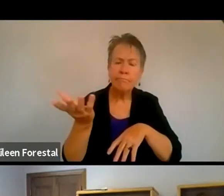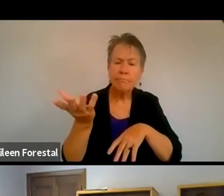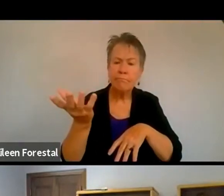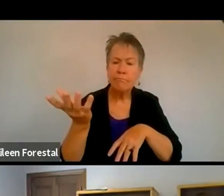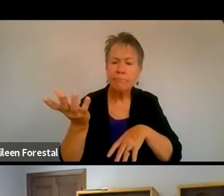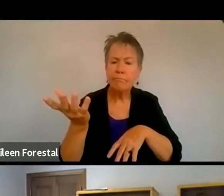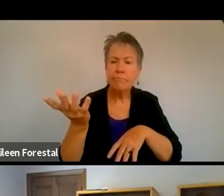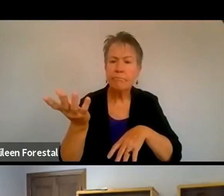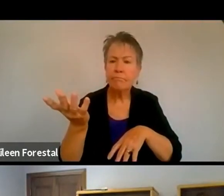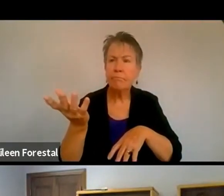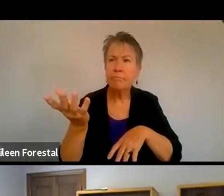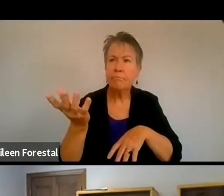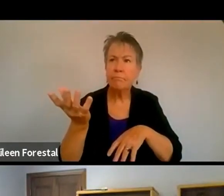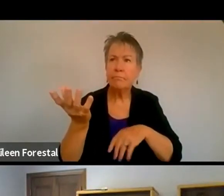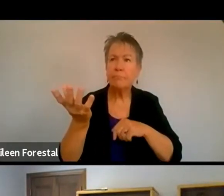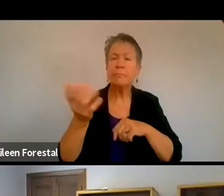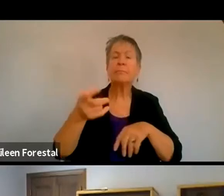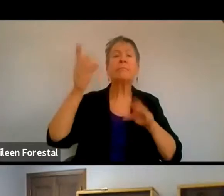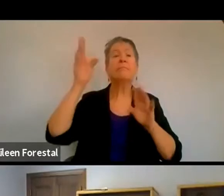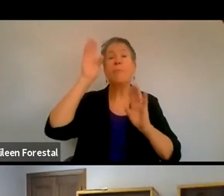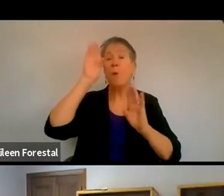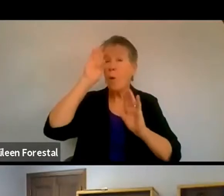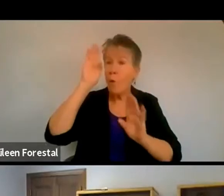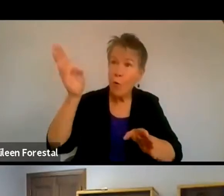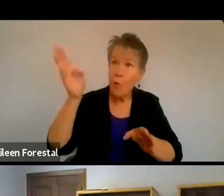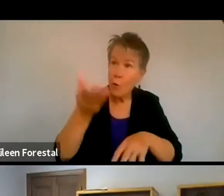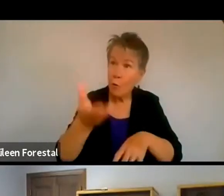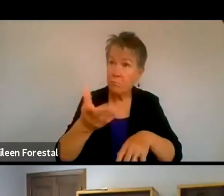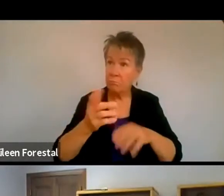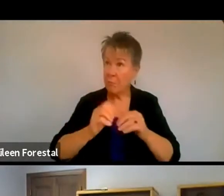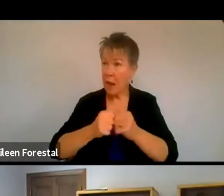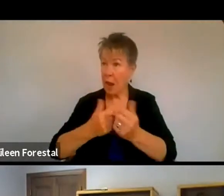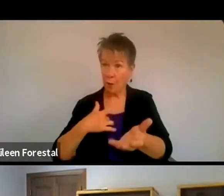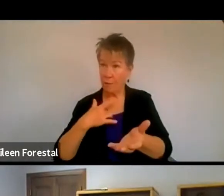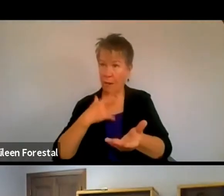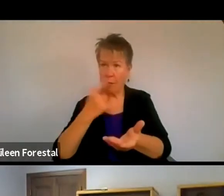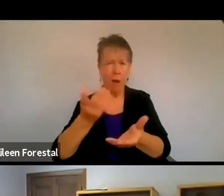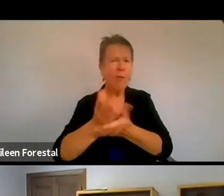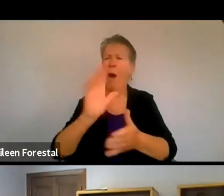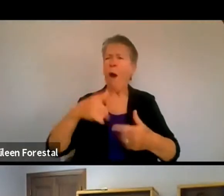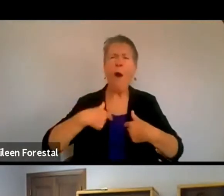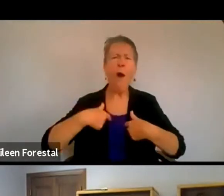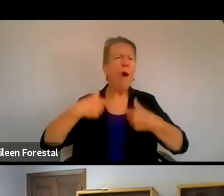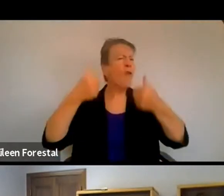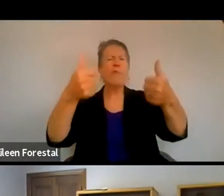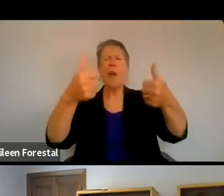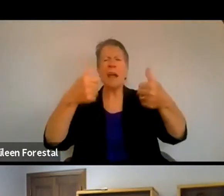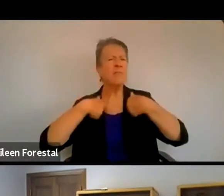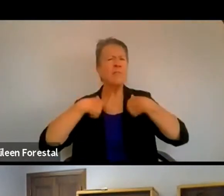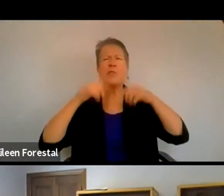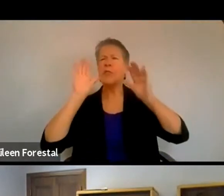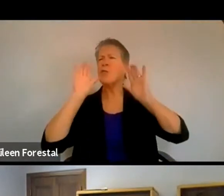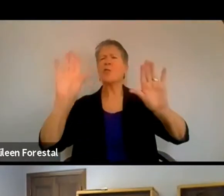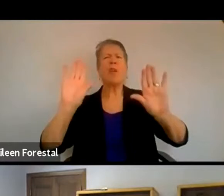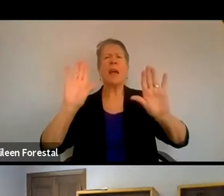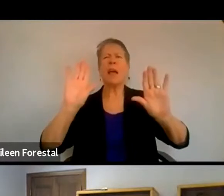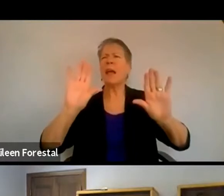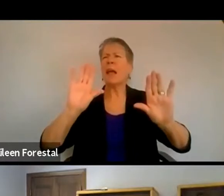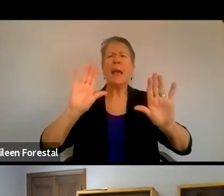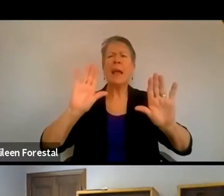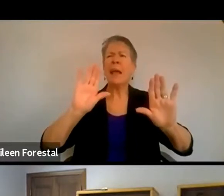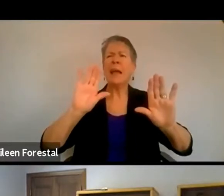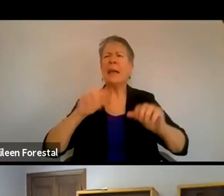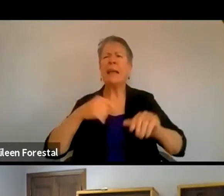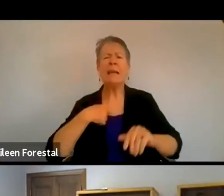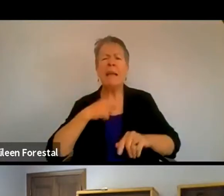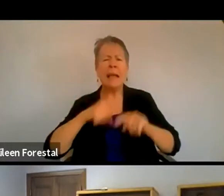Yeah, hi, Governor. I hope you're feeling okay. I'm feeling great. Brenda, I missed you. I don't see you. Yeah, I get to see a lot of you, but